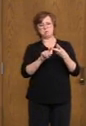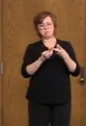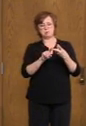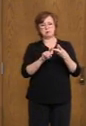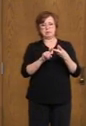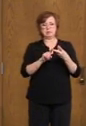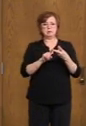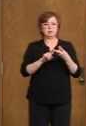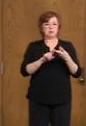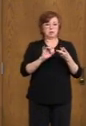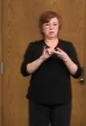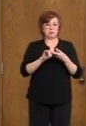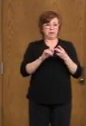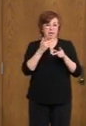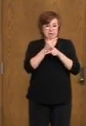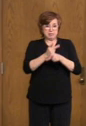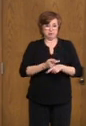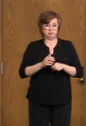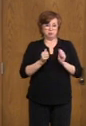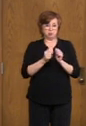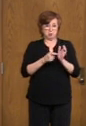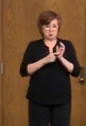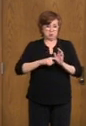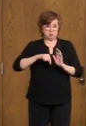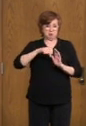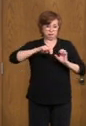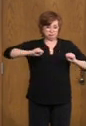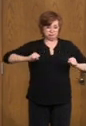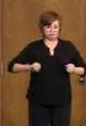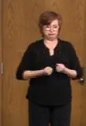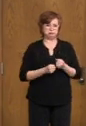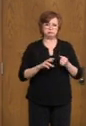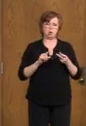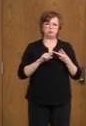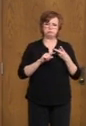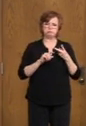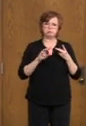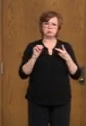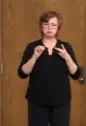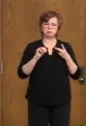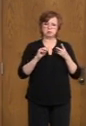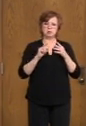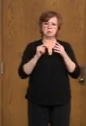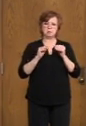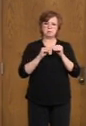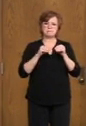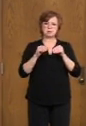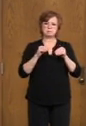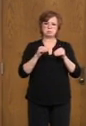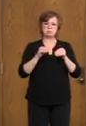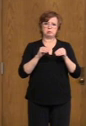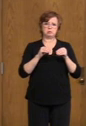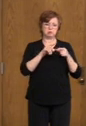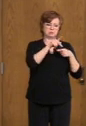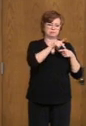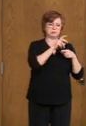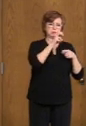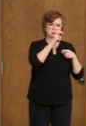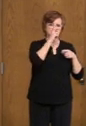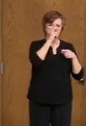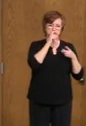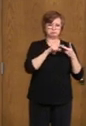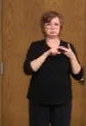sensitive to temperature breaks, and also it allows us to get it out in other communities. So that has been the focus of the entire